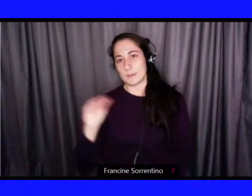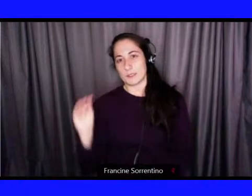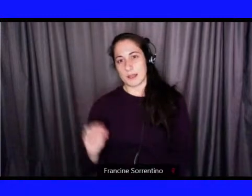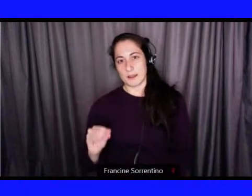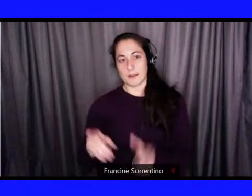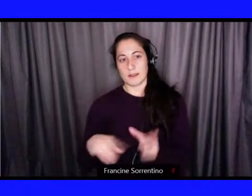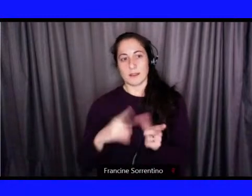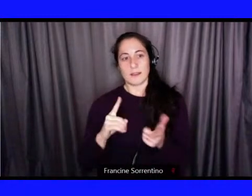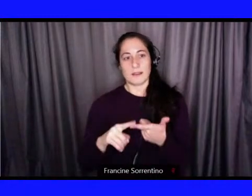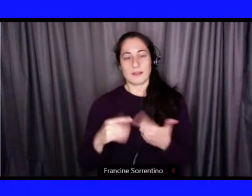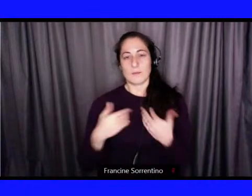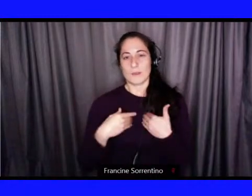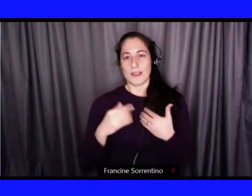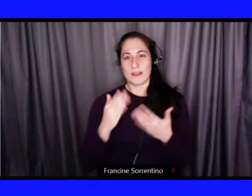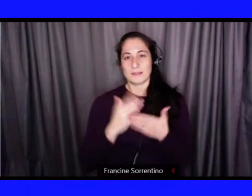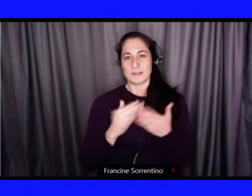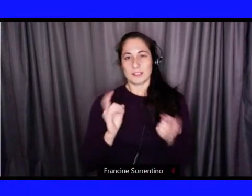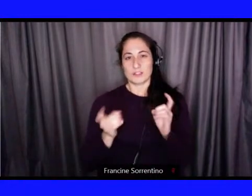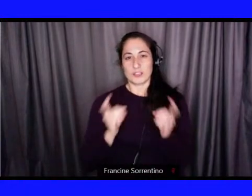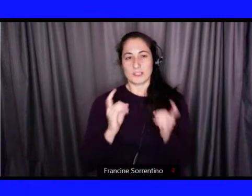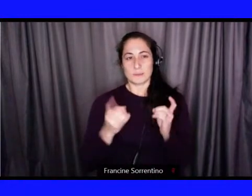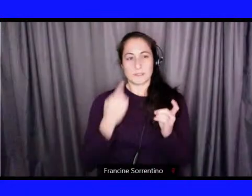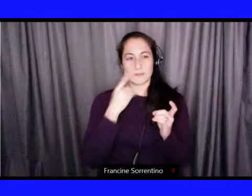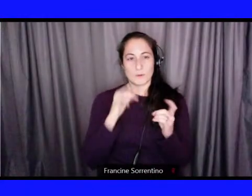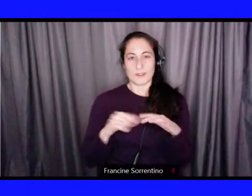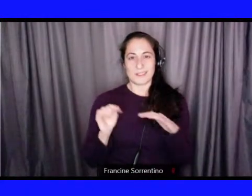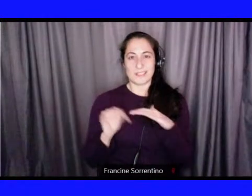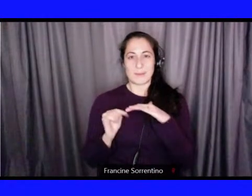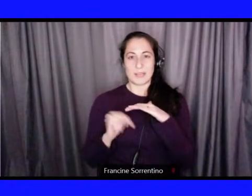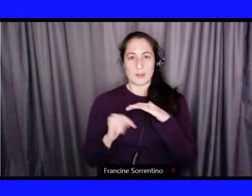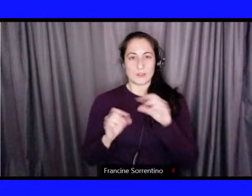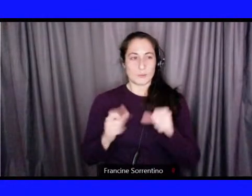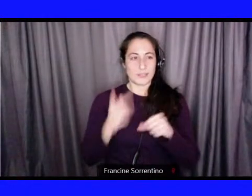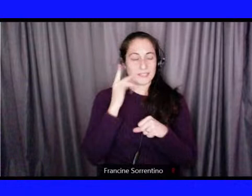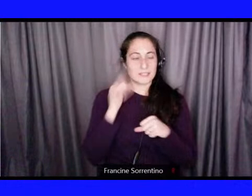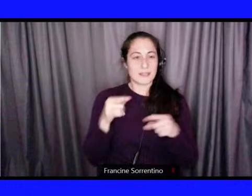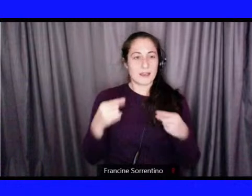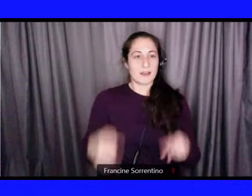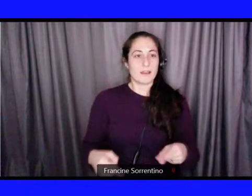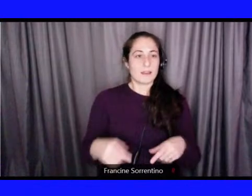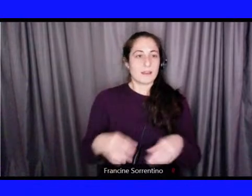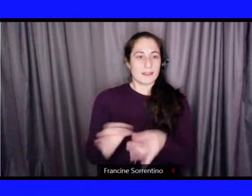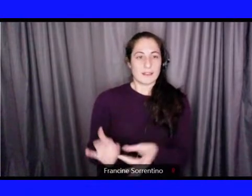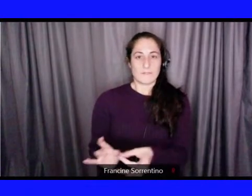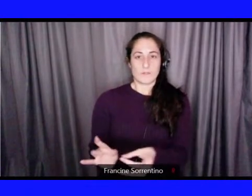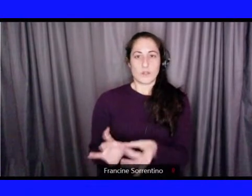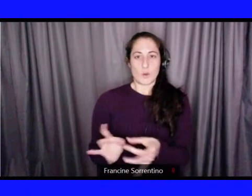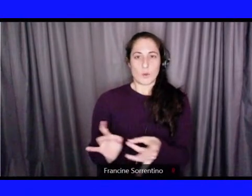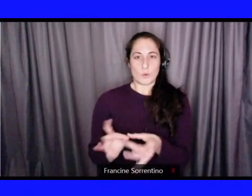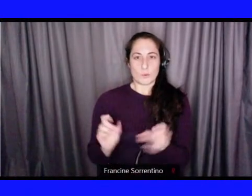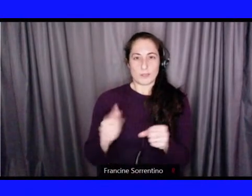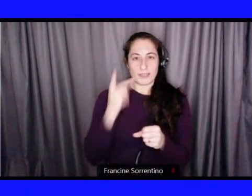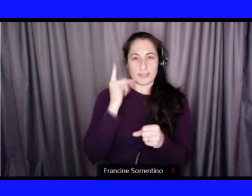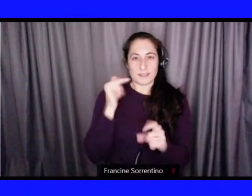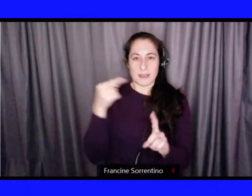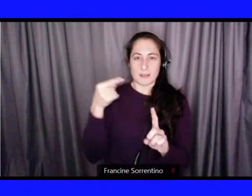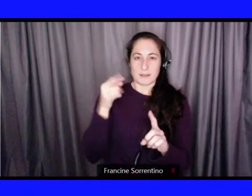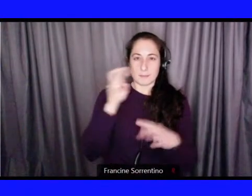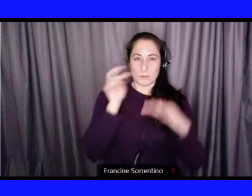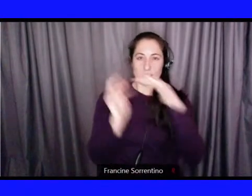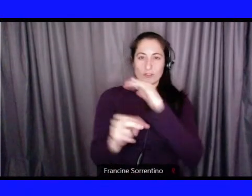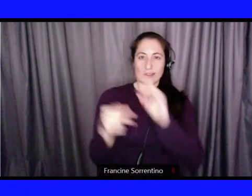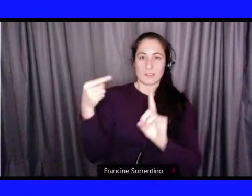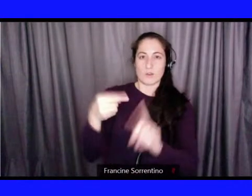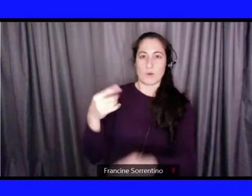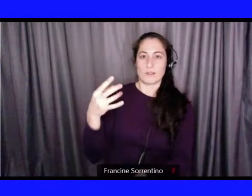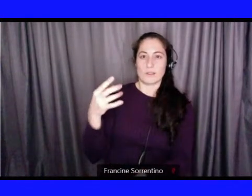And then 3 steady trends from our financial sustainability pillar. The first is the ratio of